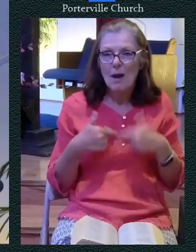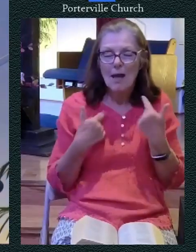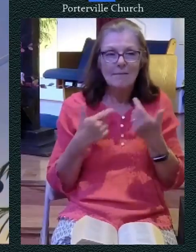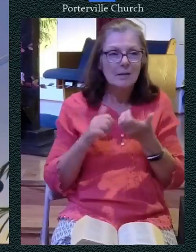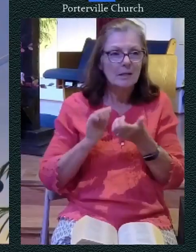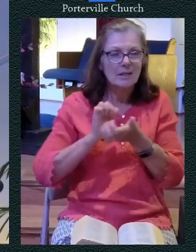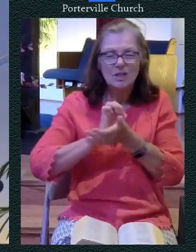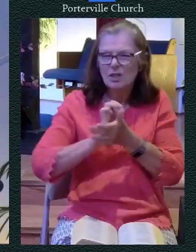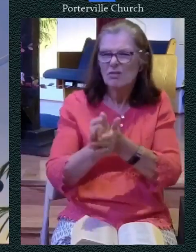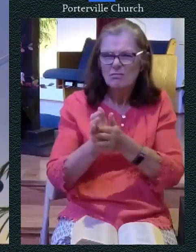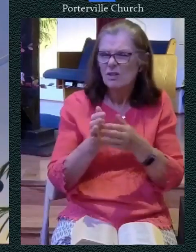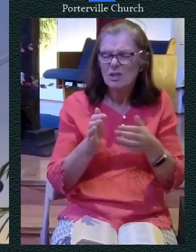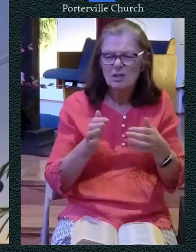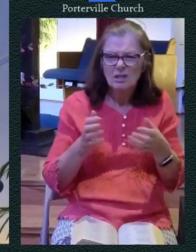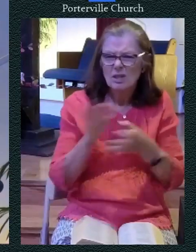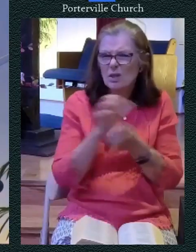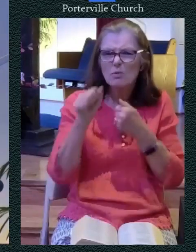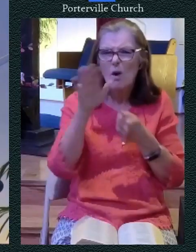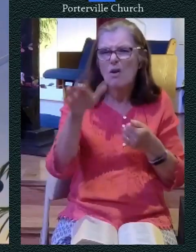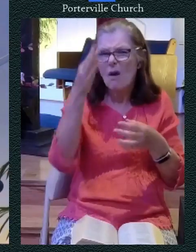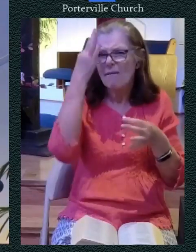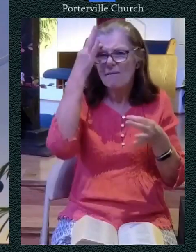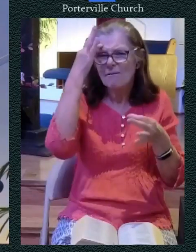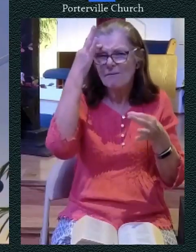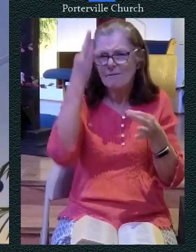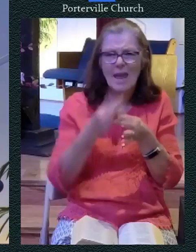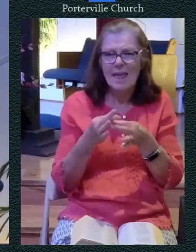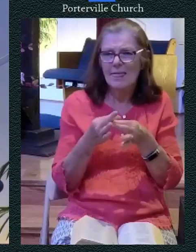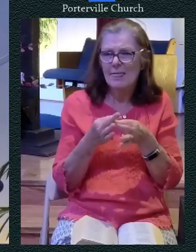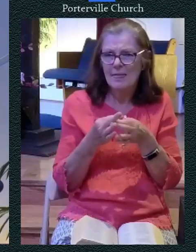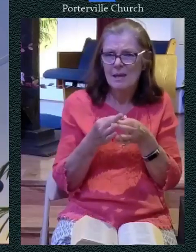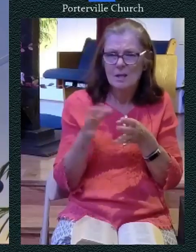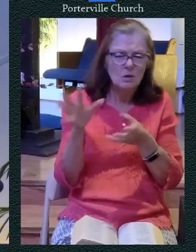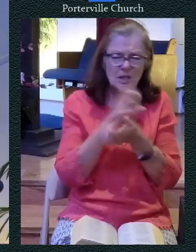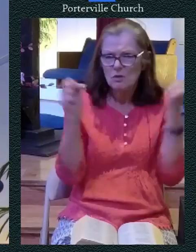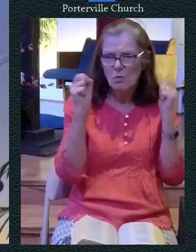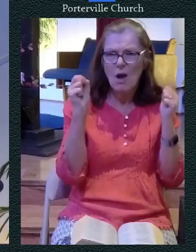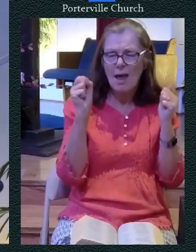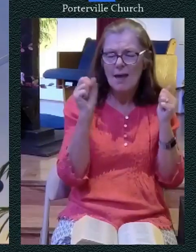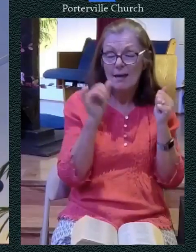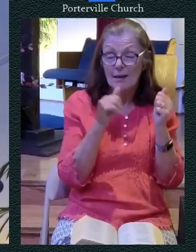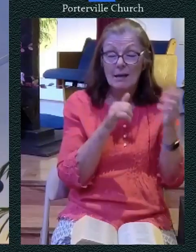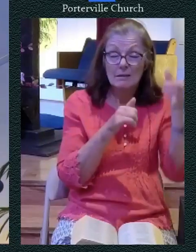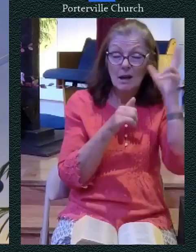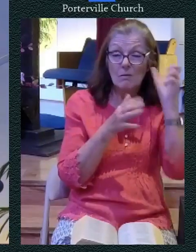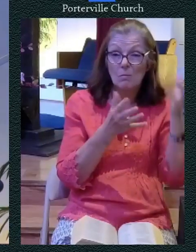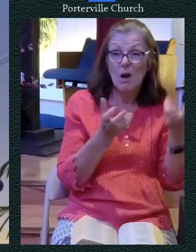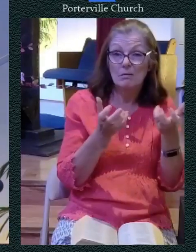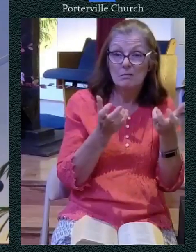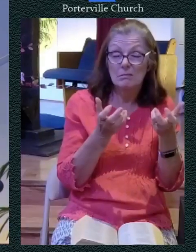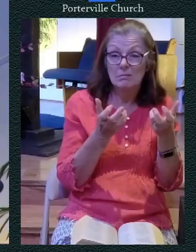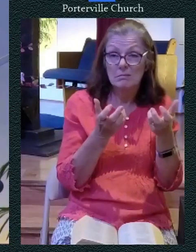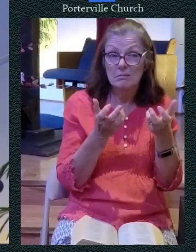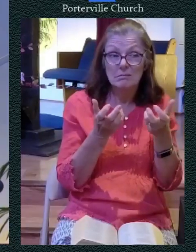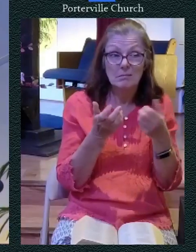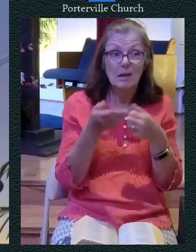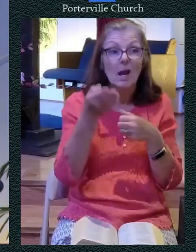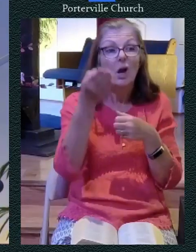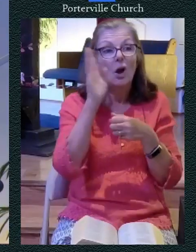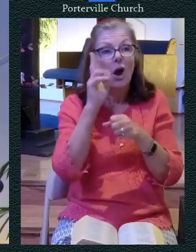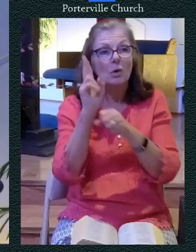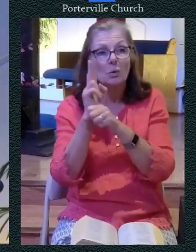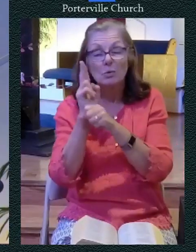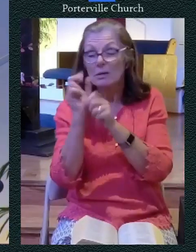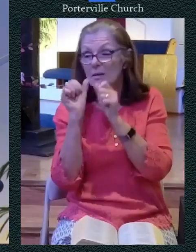faith. The whole book of Job is an exploration of that theme, where God is using suffering in one